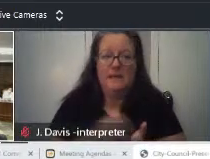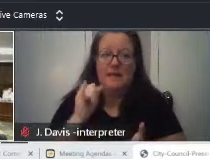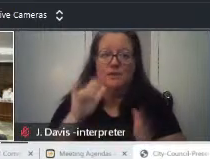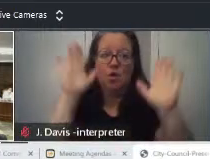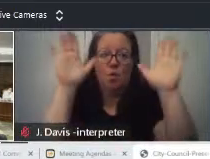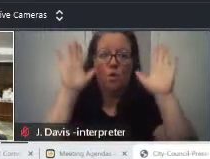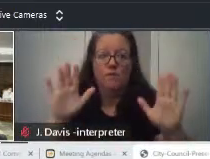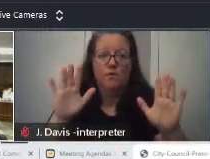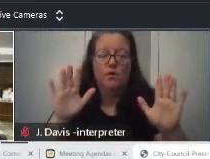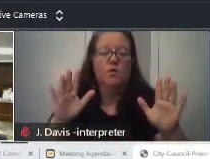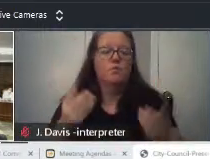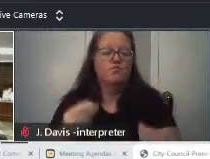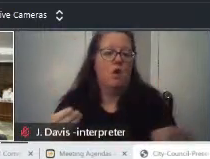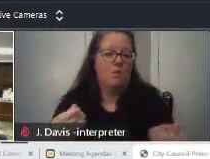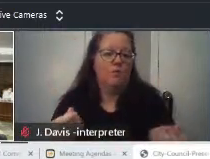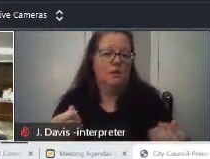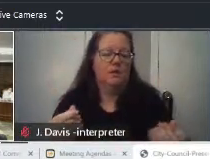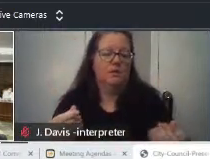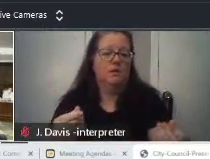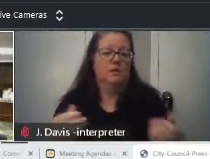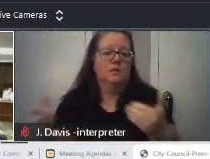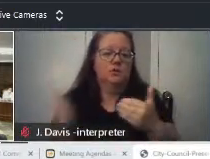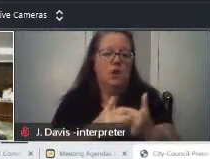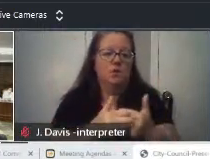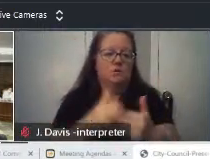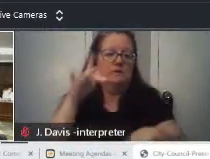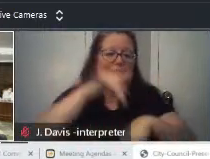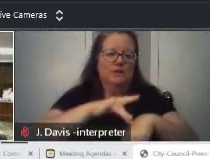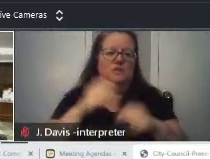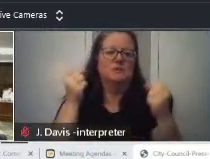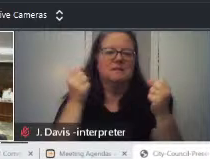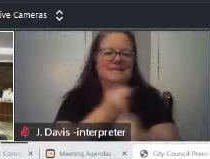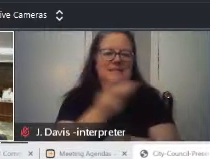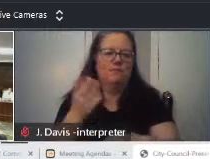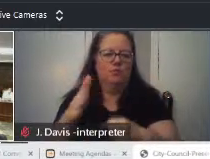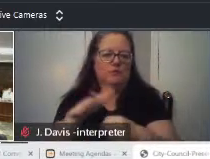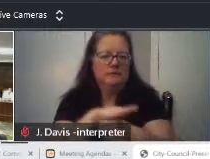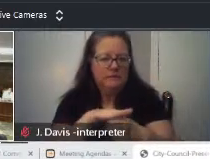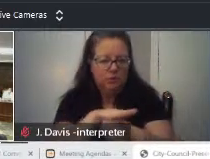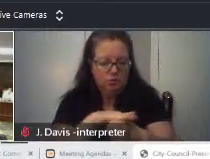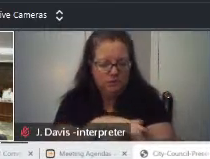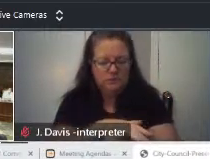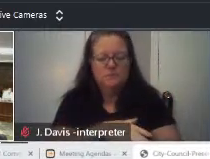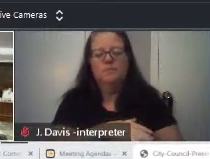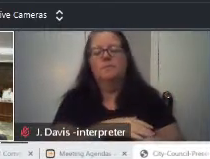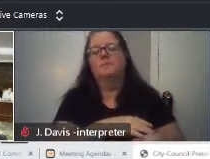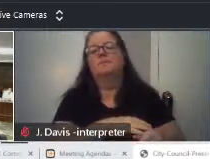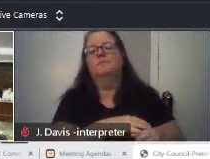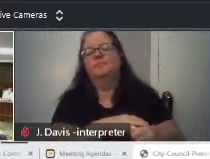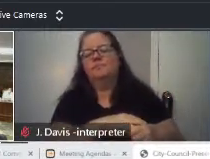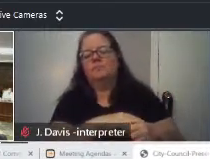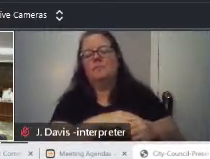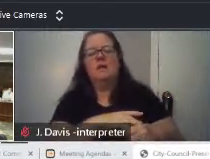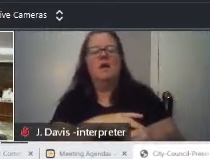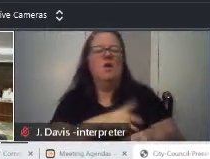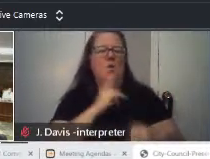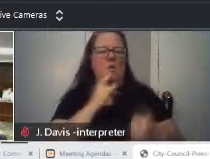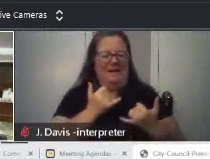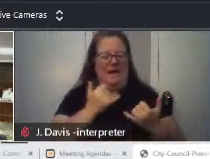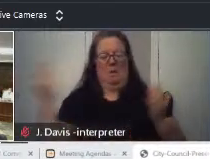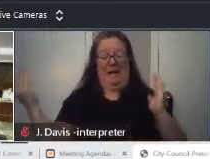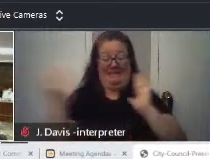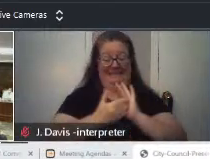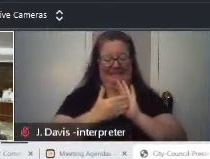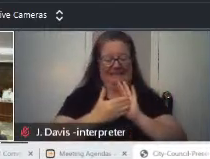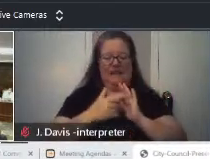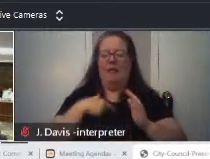of property that's on the edge of the majority of our districts. So for all those reasons, I just don't have an objection to this. I think everything